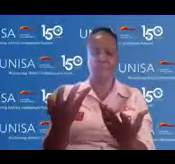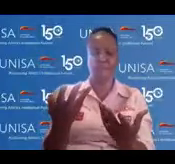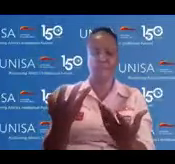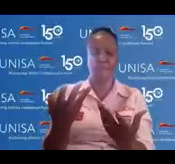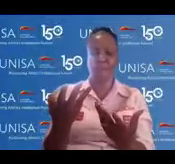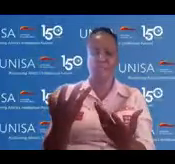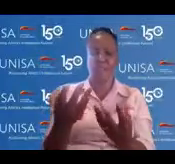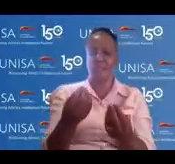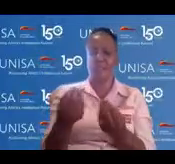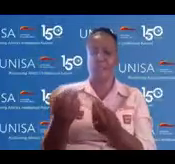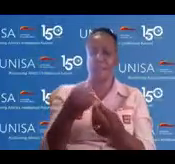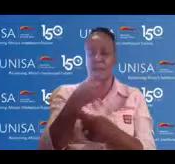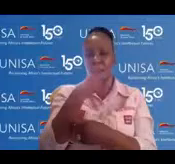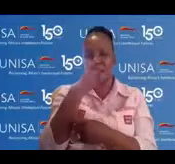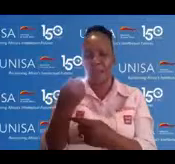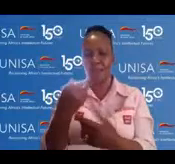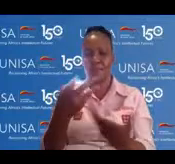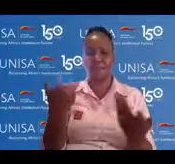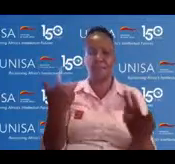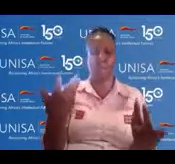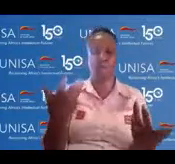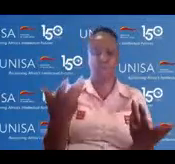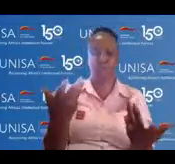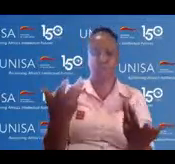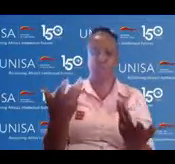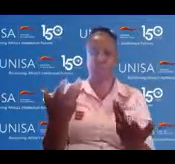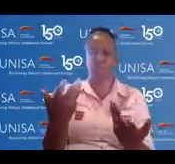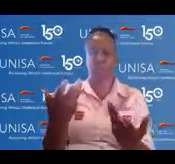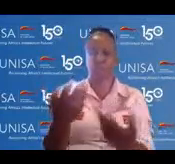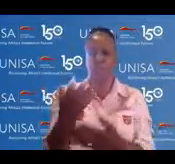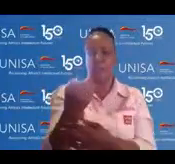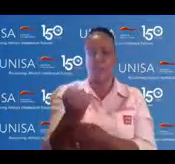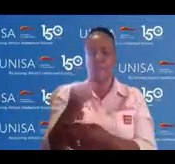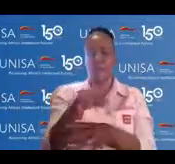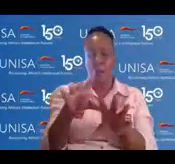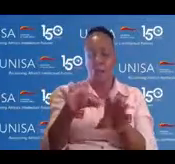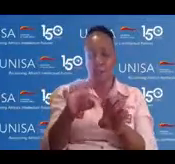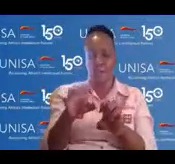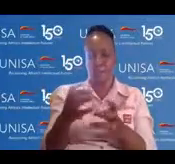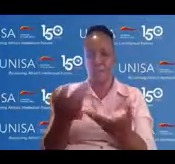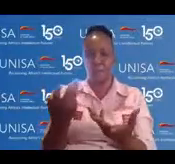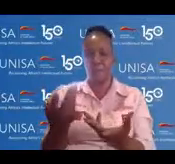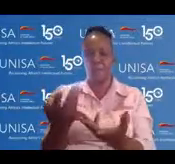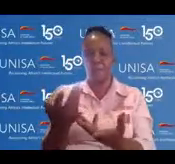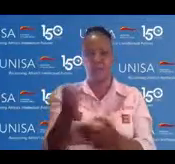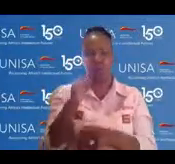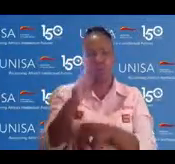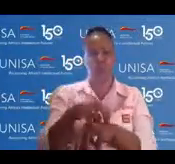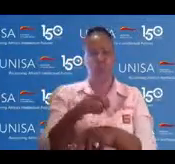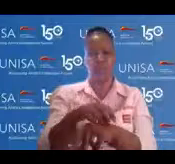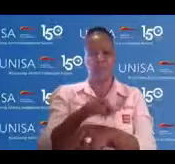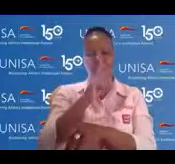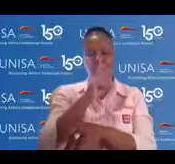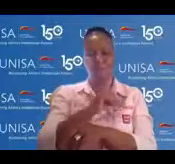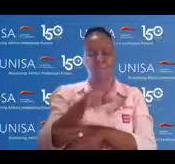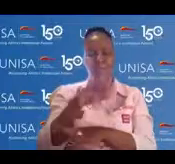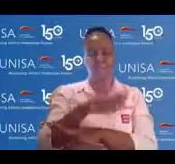background at the moment, that you have an exam and you do need this quiet space to be able to